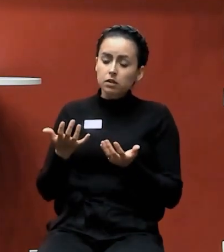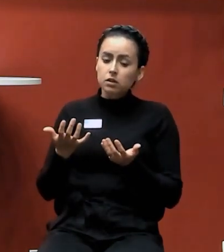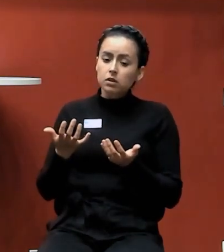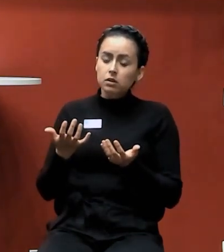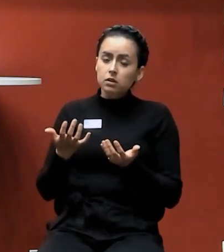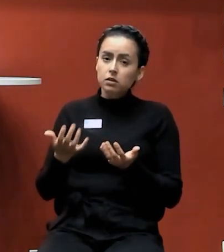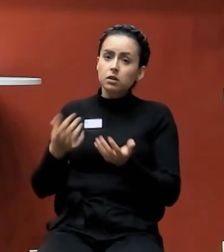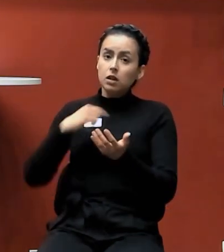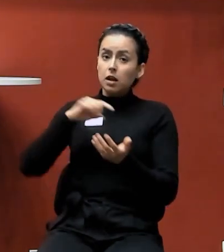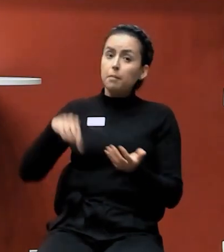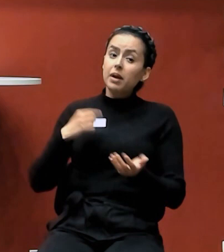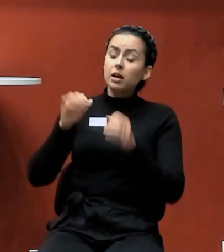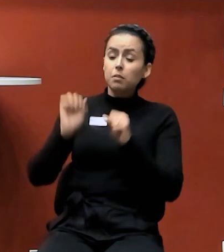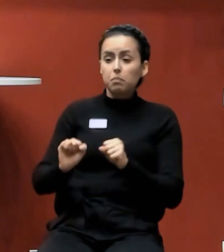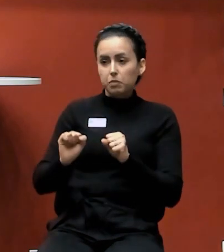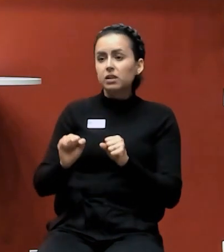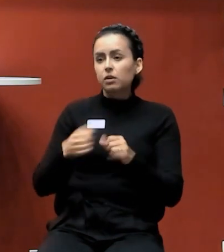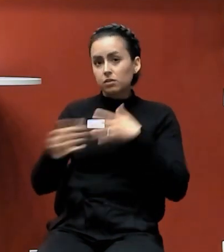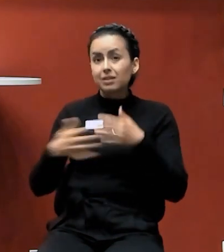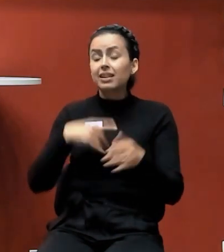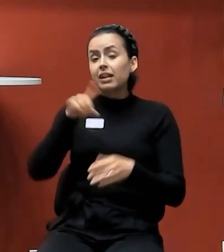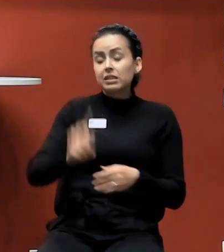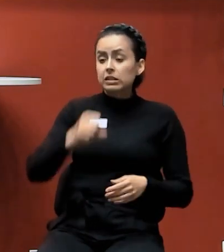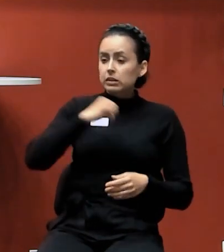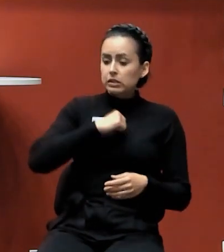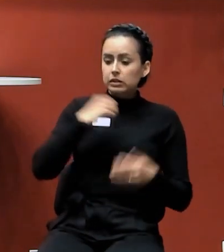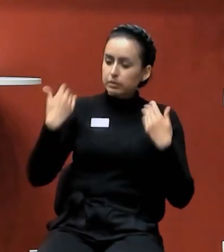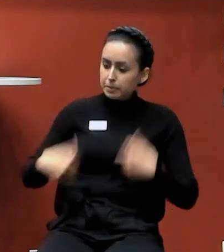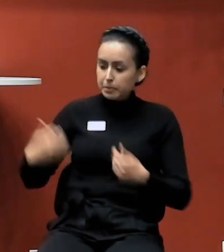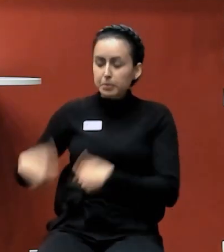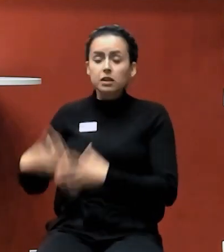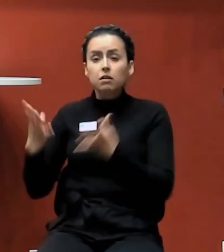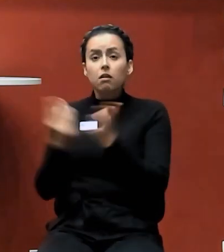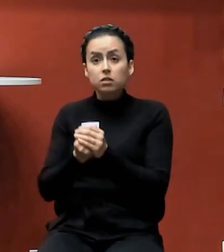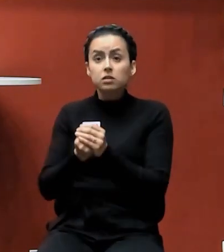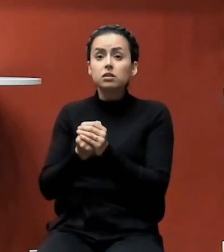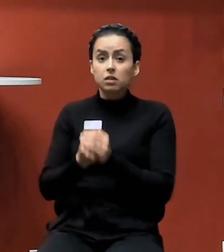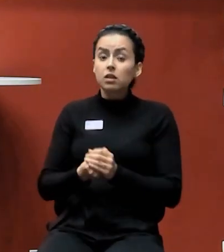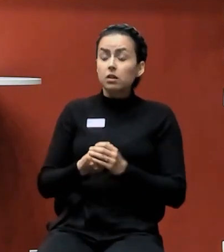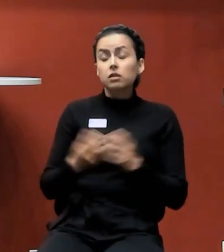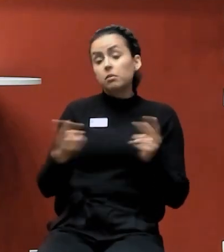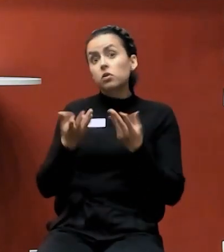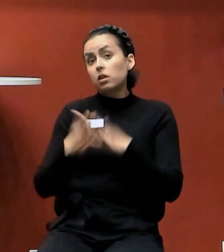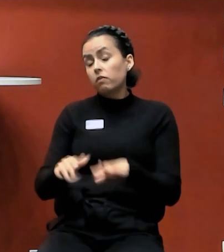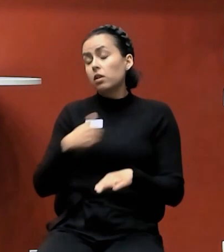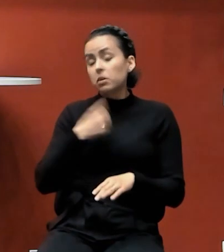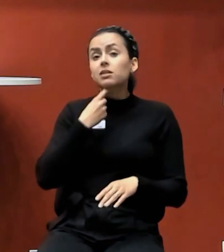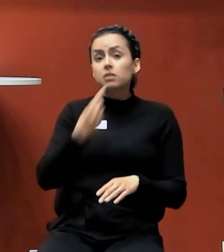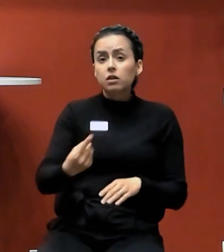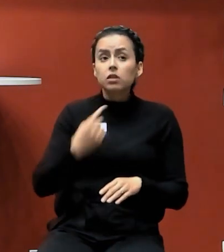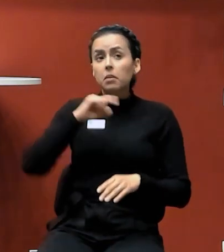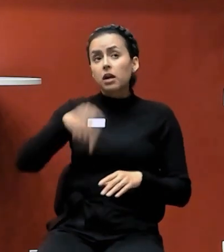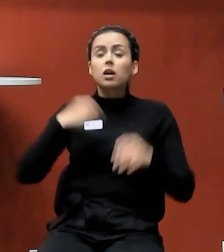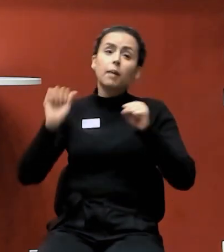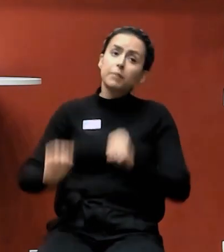we need to first work on ourselves, everyone. This is how I'm seeing it. We need to first work